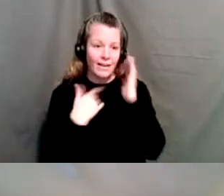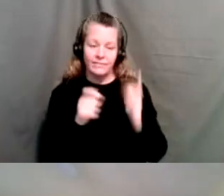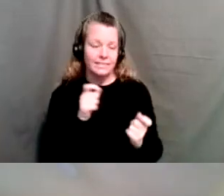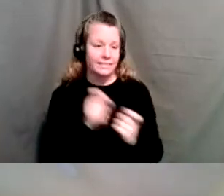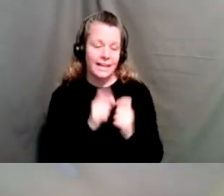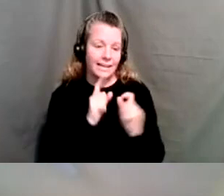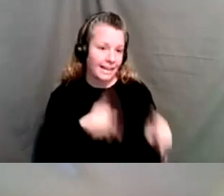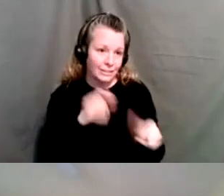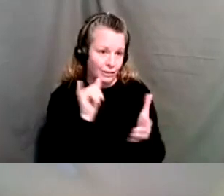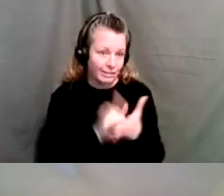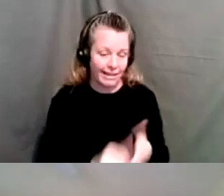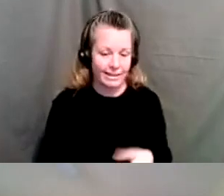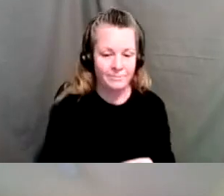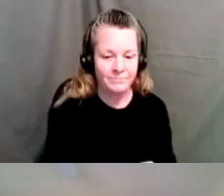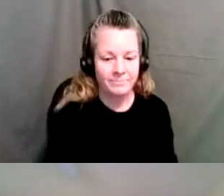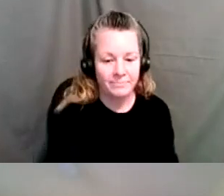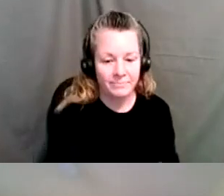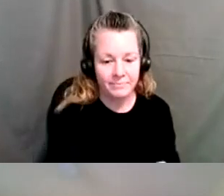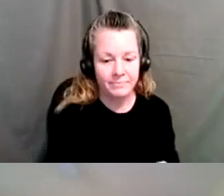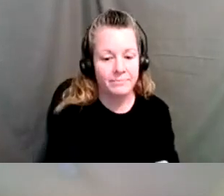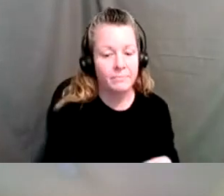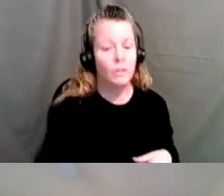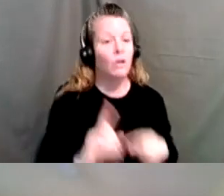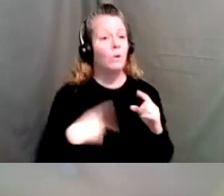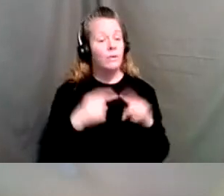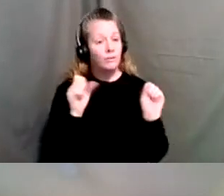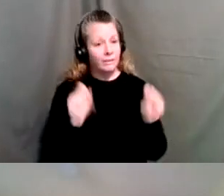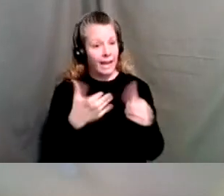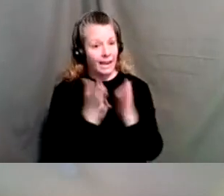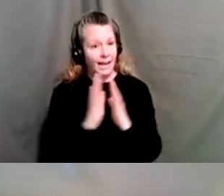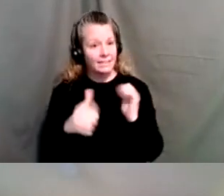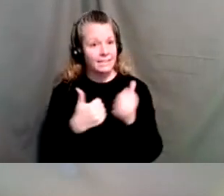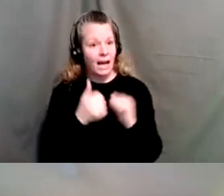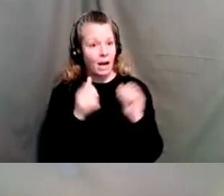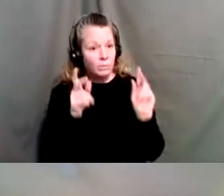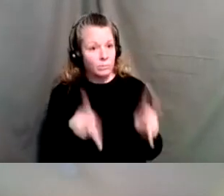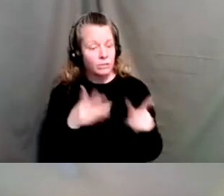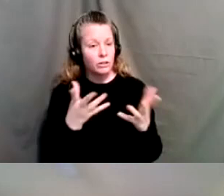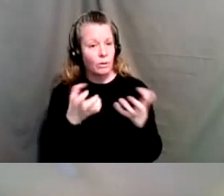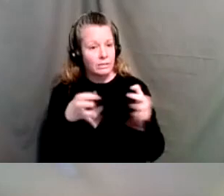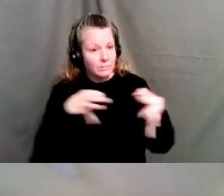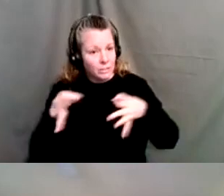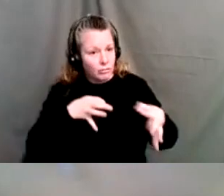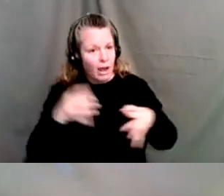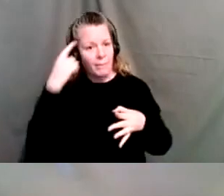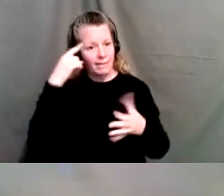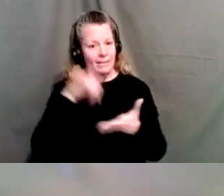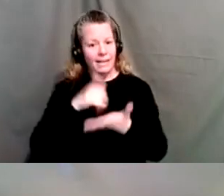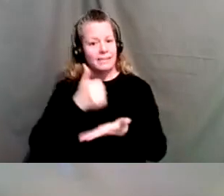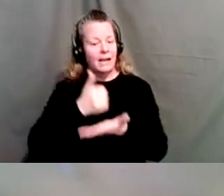to that. It does, when you can ask how somebody wants to be described, I think that's helpful, especially